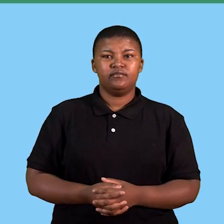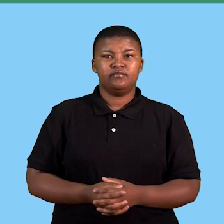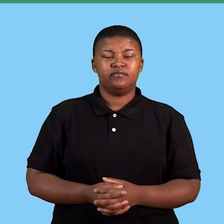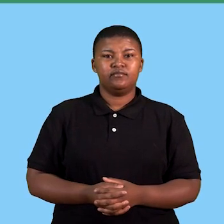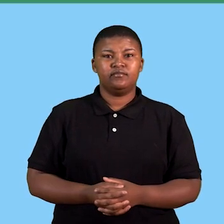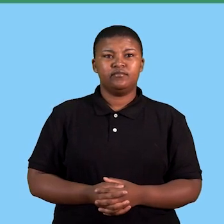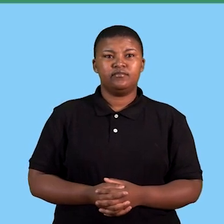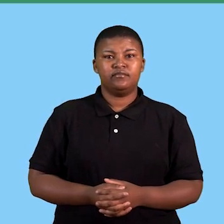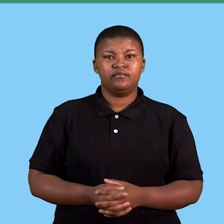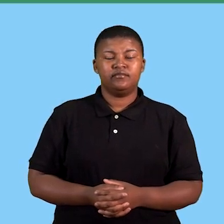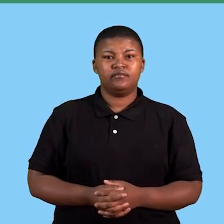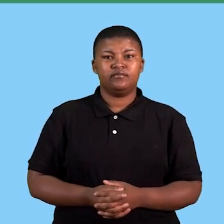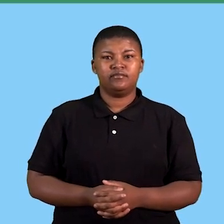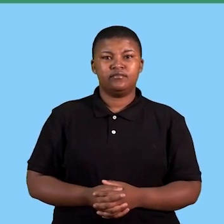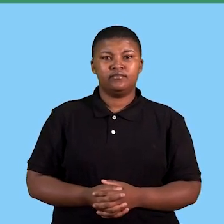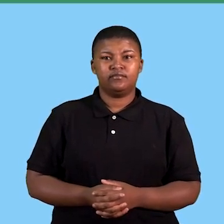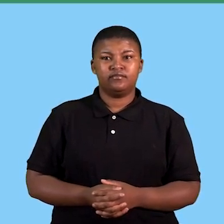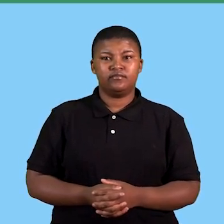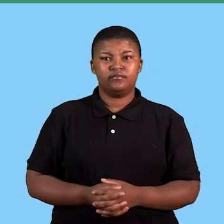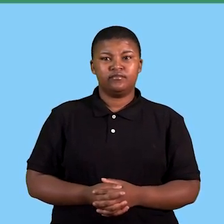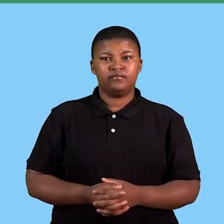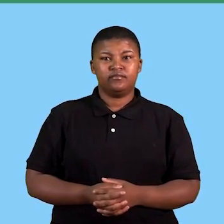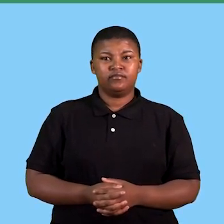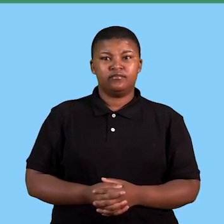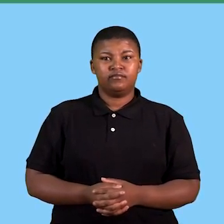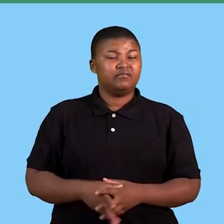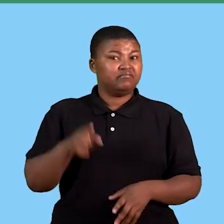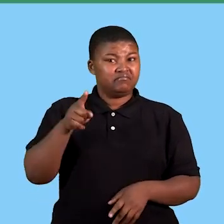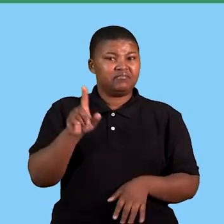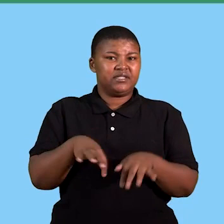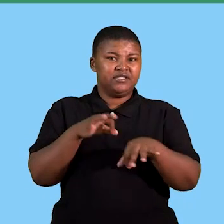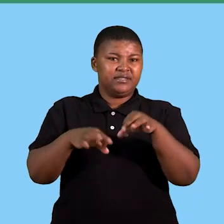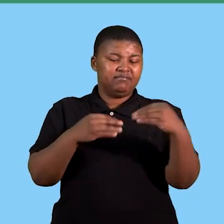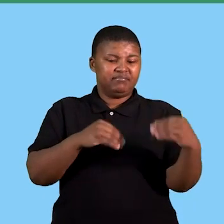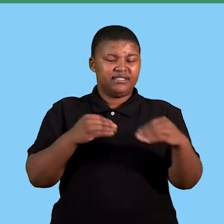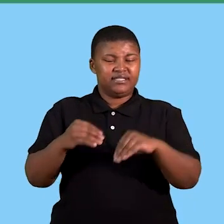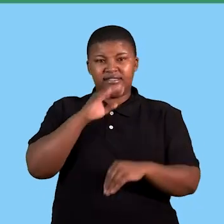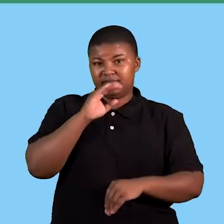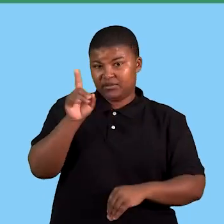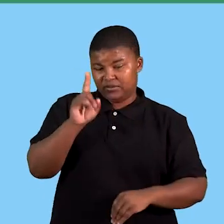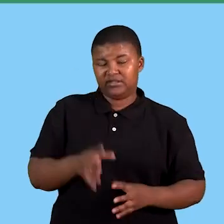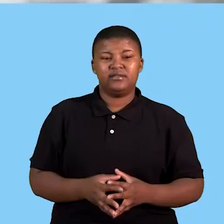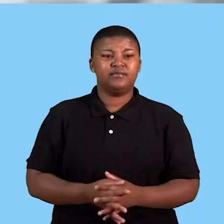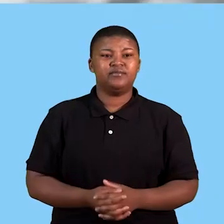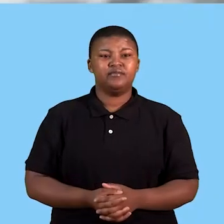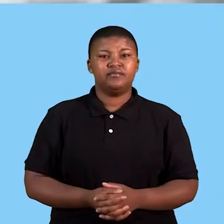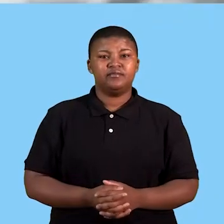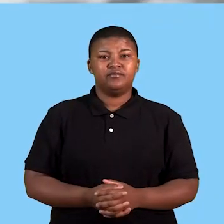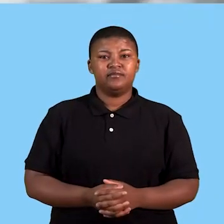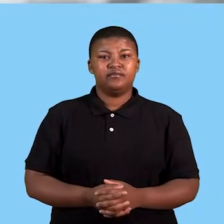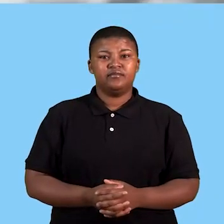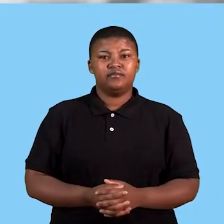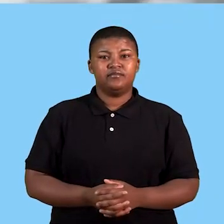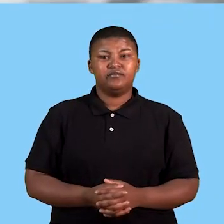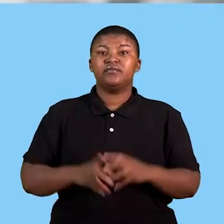this for money. There we go. That's our definition of a business. And